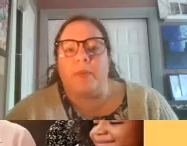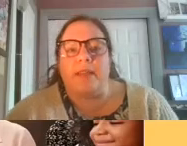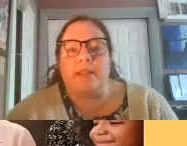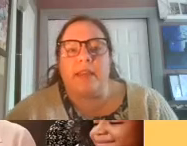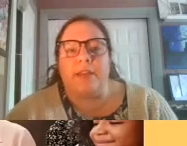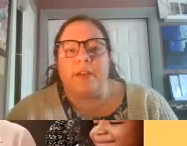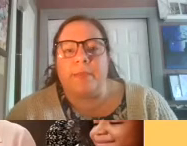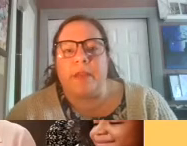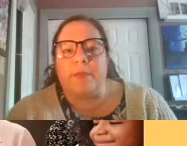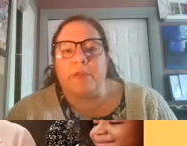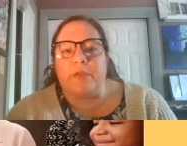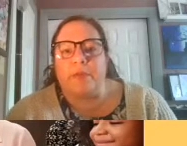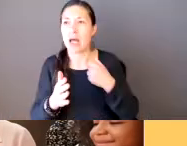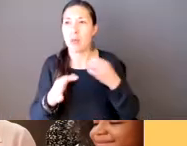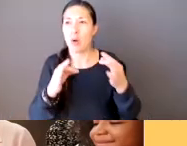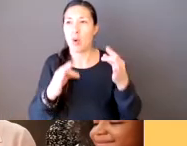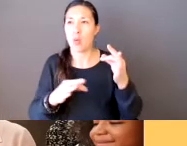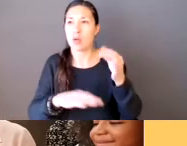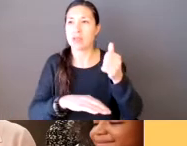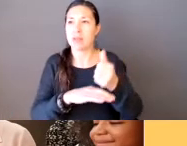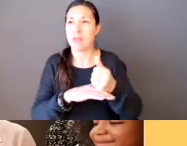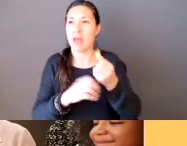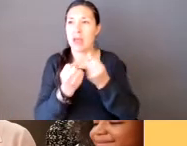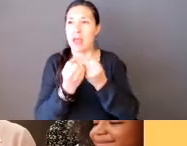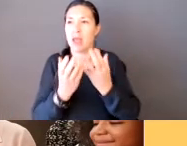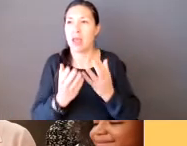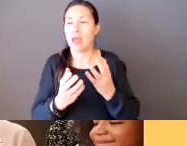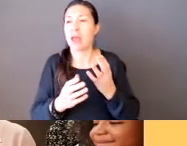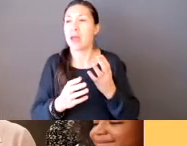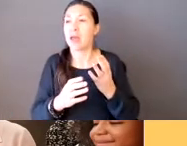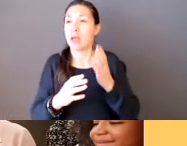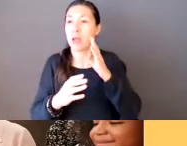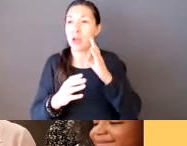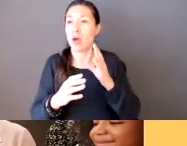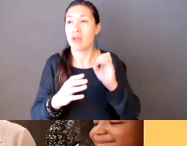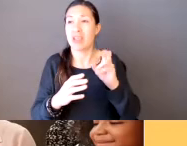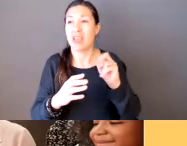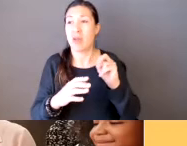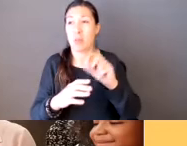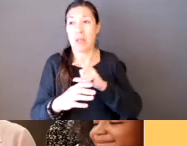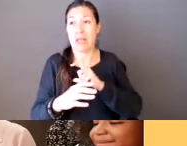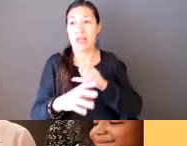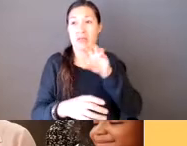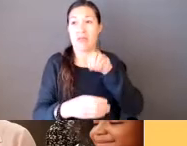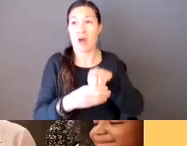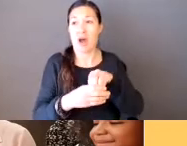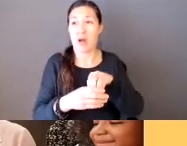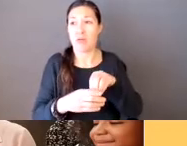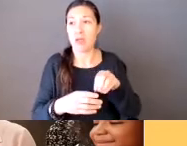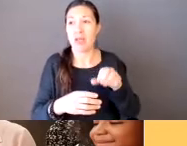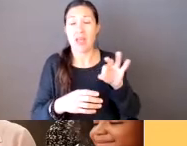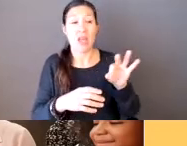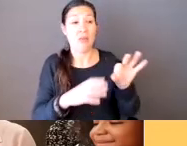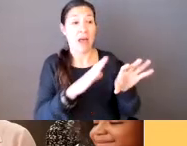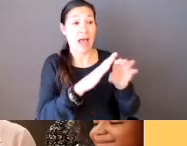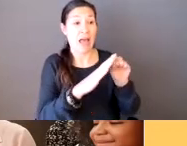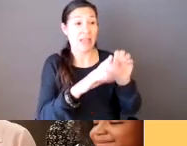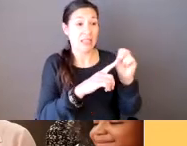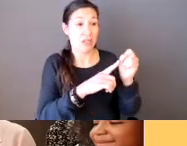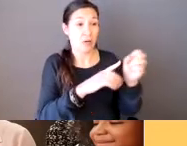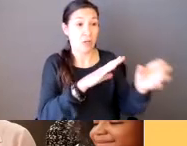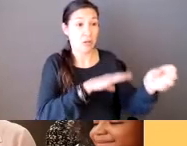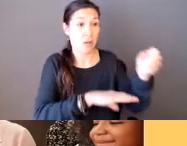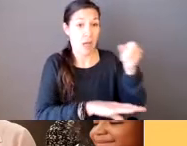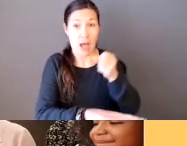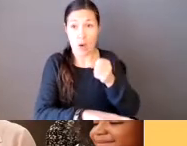police involvement and the elder has been removed from certain abusive situations, should we file a protective service report? That is a good